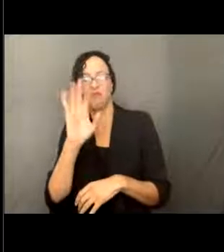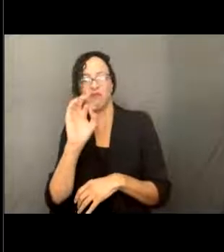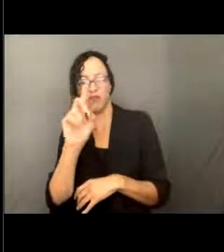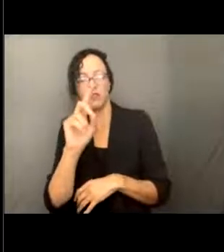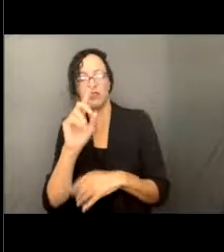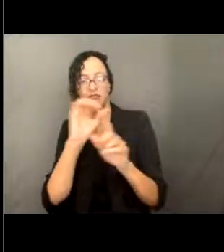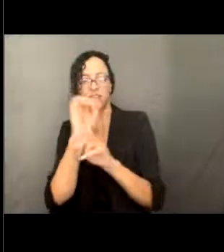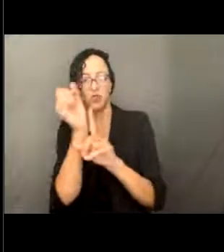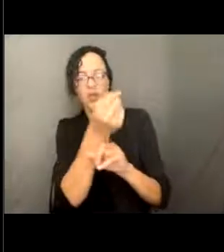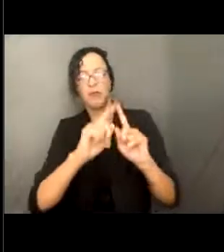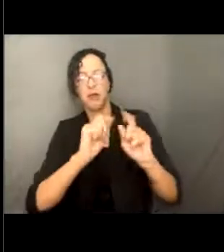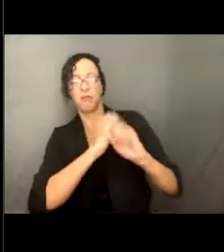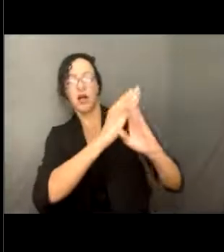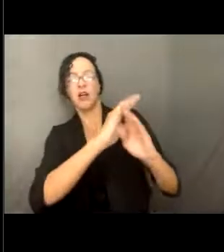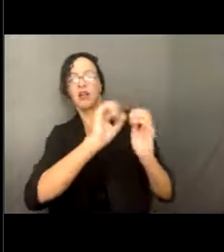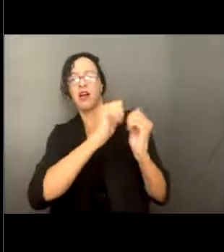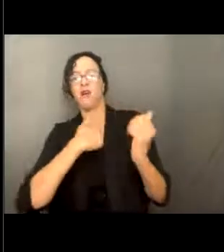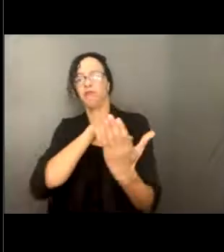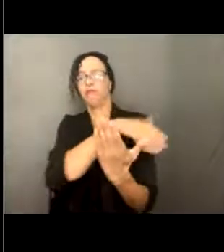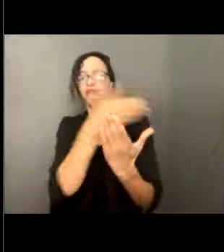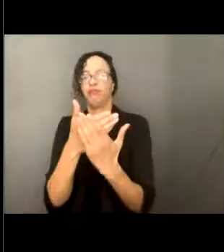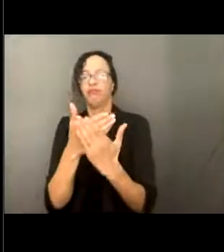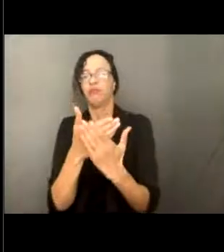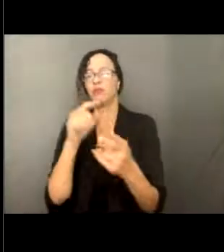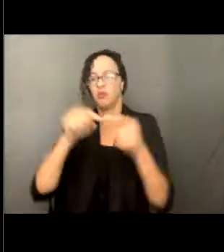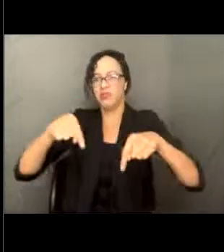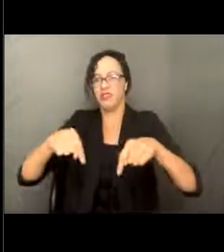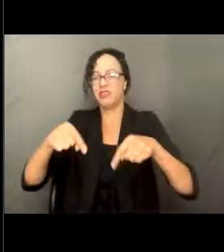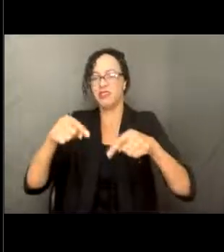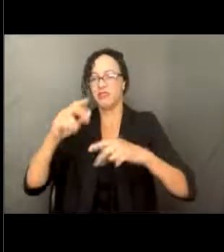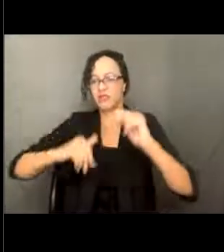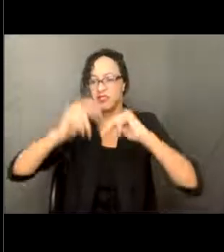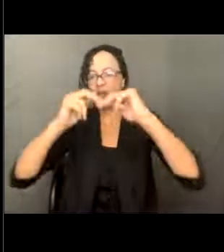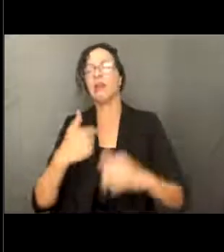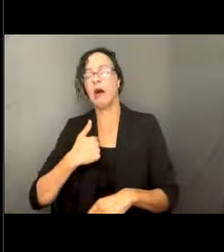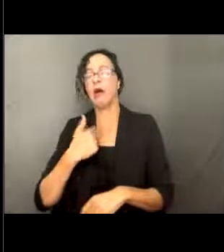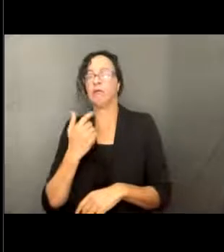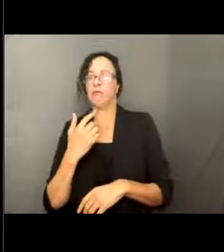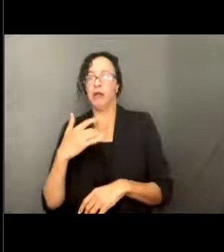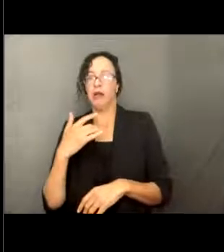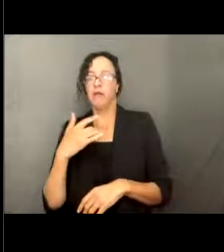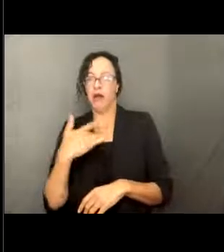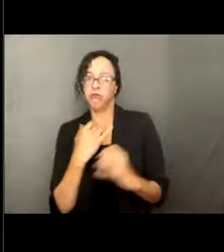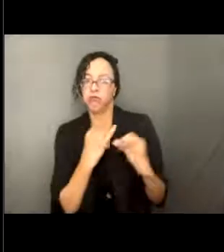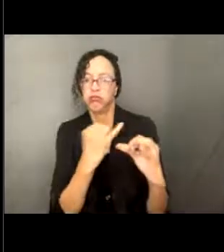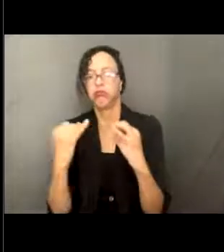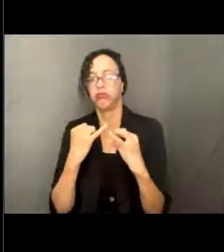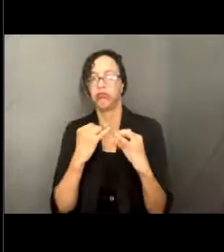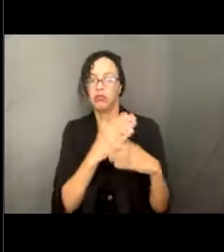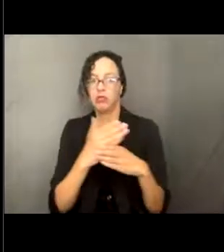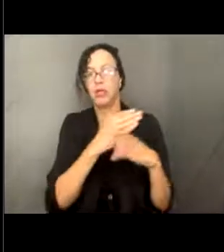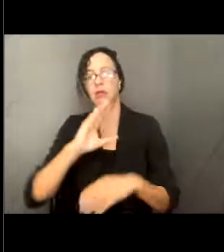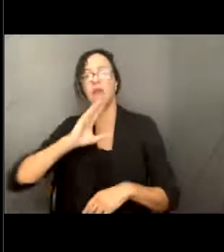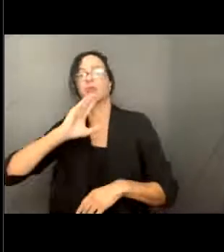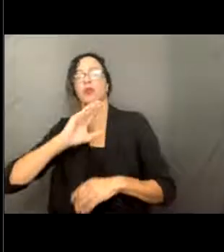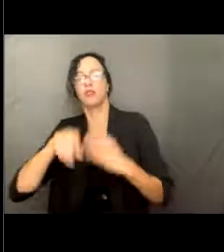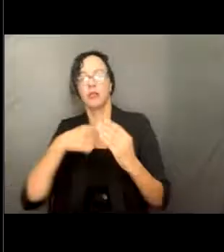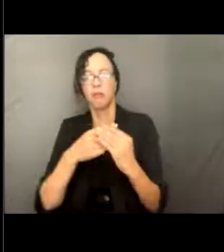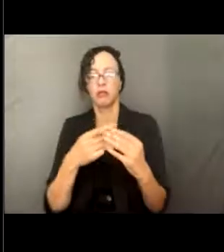the frustration of many of the people that call me on a daily basis about road construction, but it is robust. It is great. We're doing a lot of work that